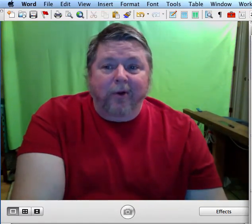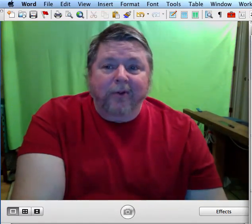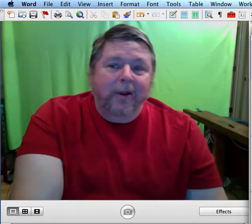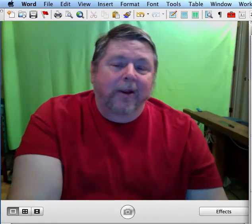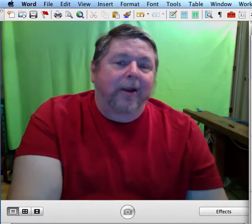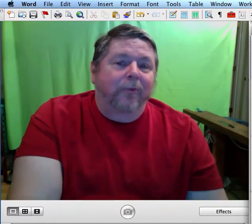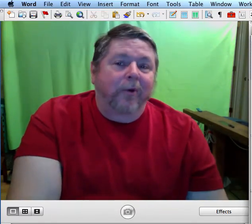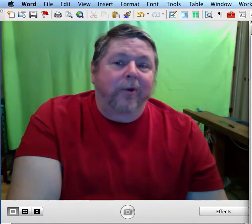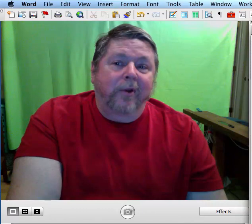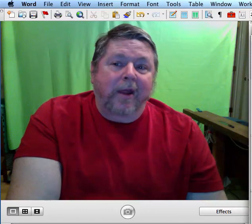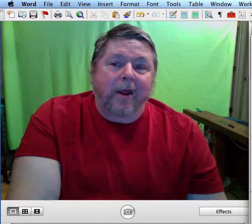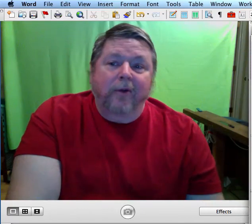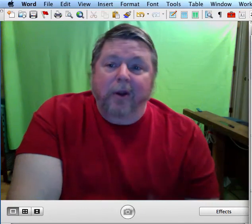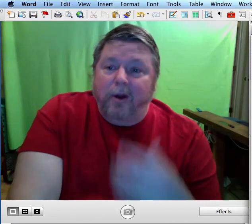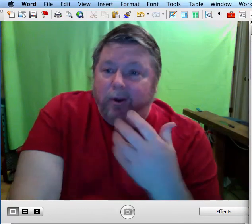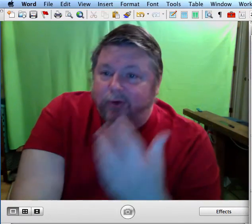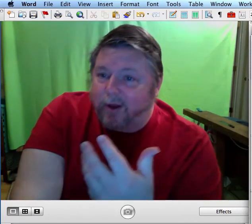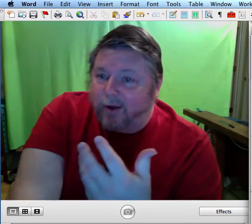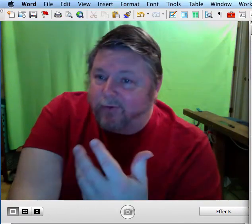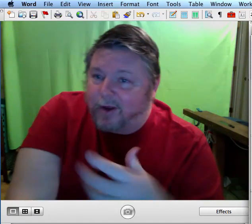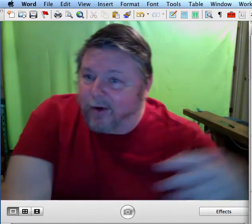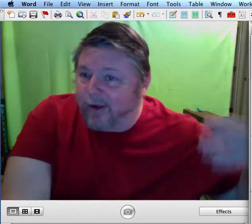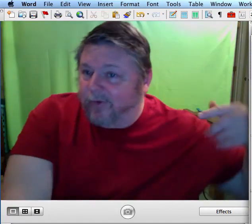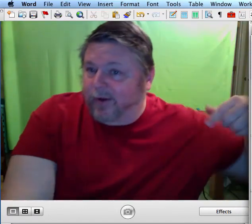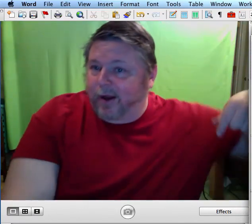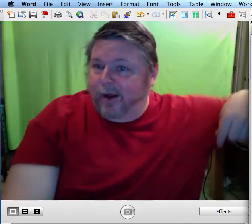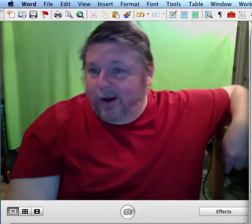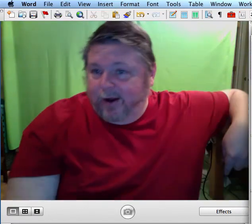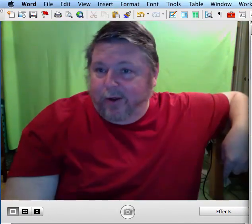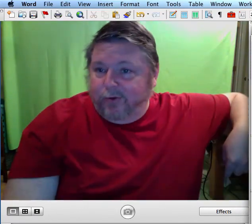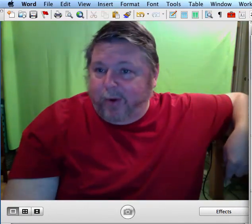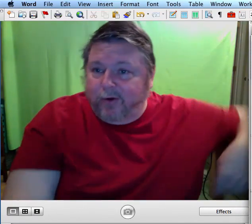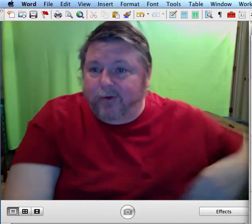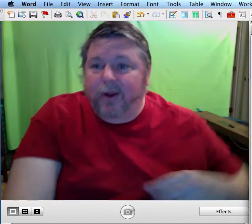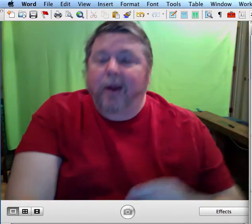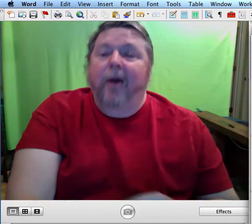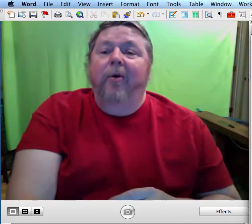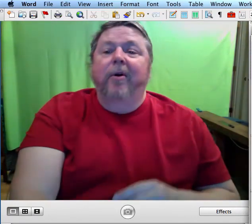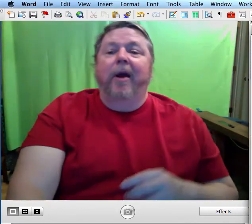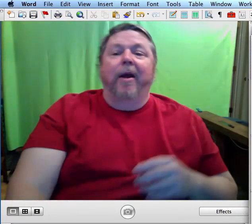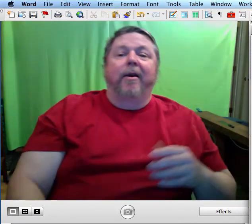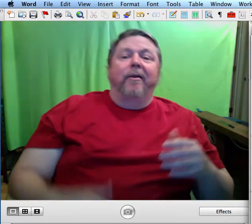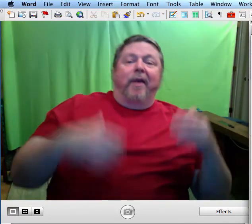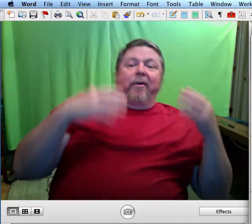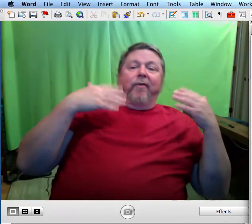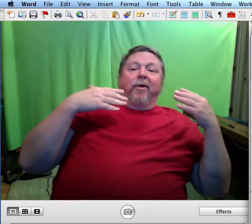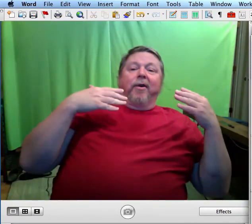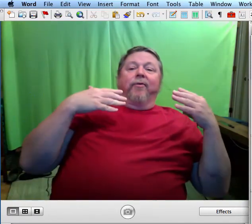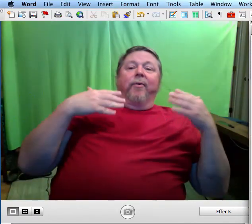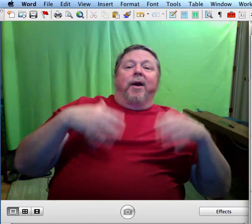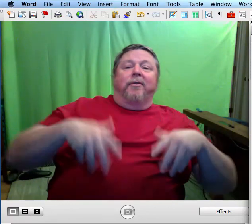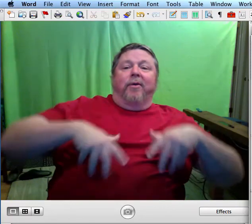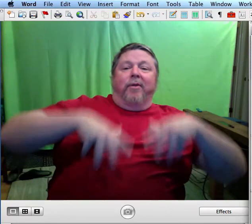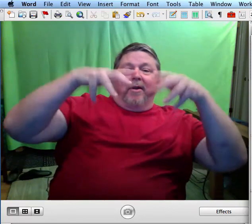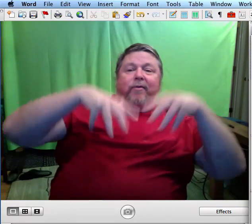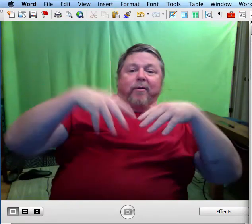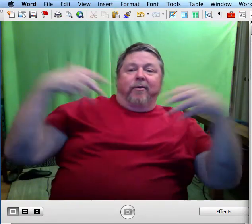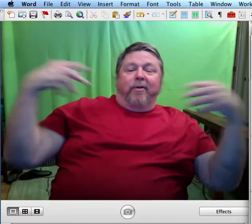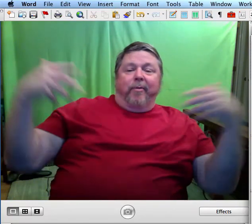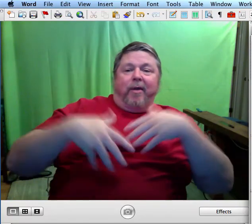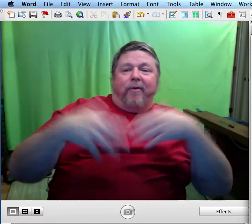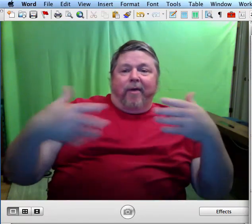your parts and you can stand close enough that I don't have to see those parts. Or I can stand far enough away so that